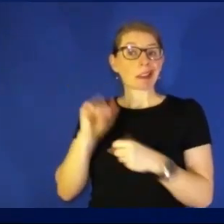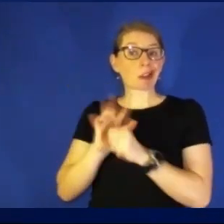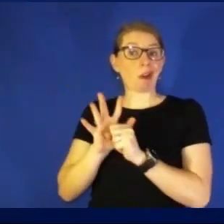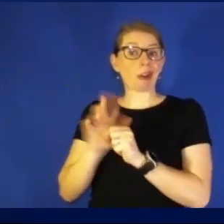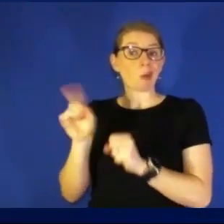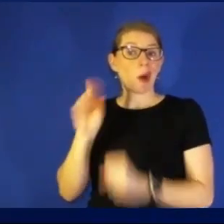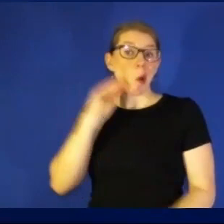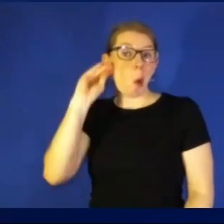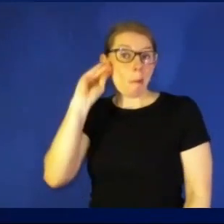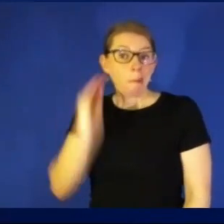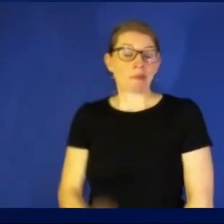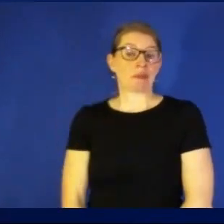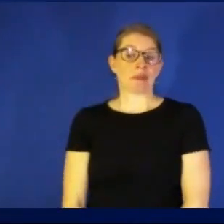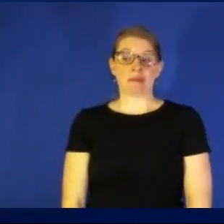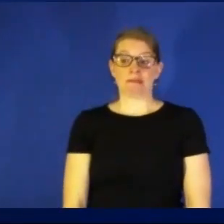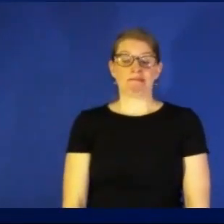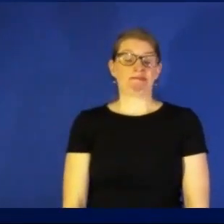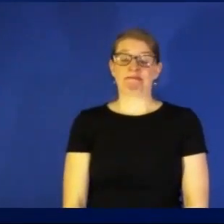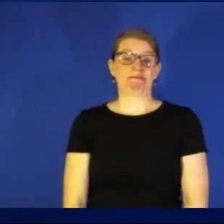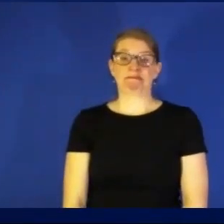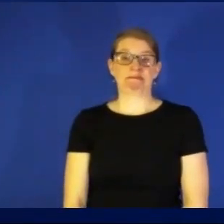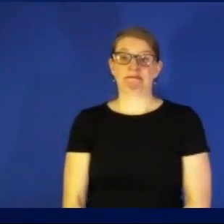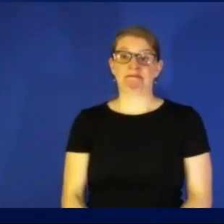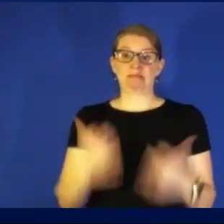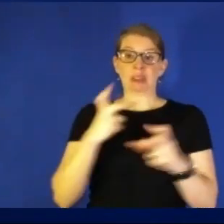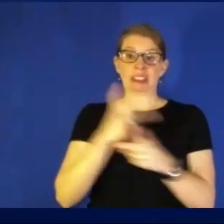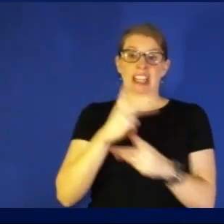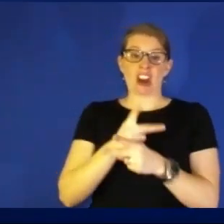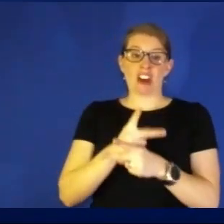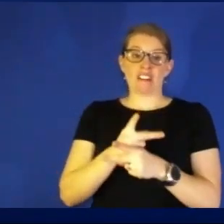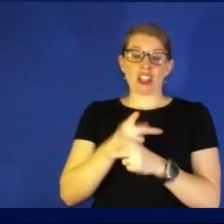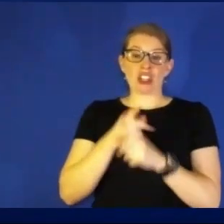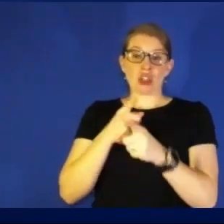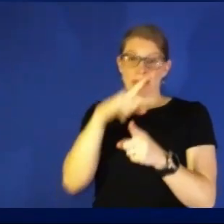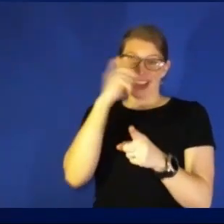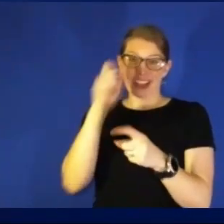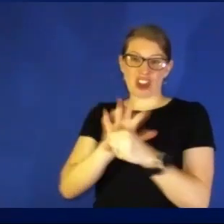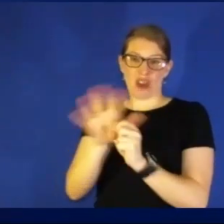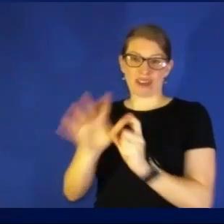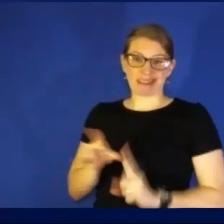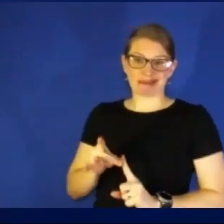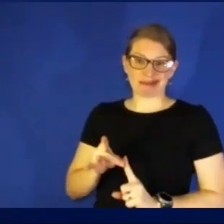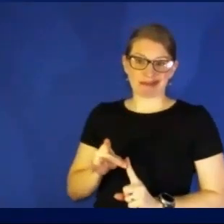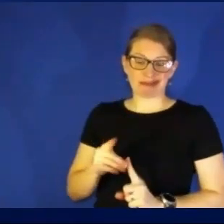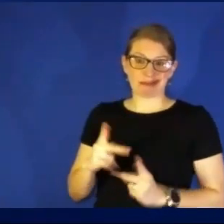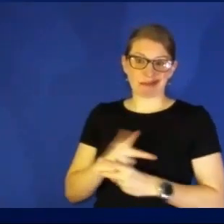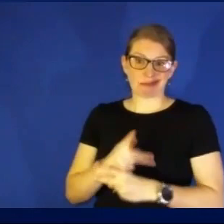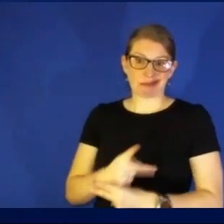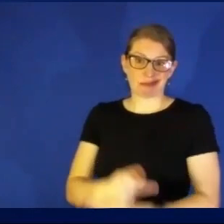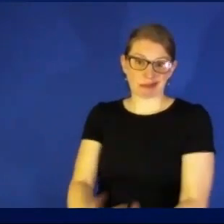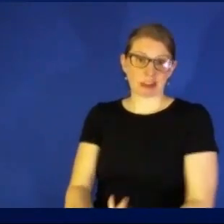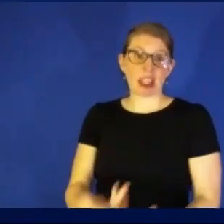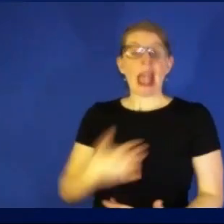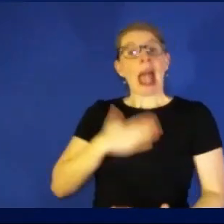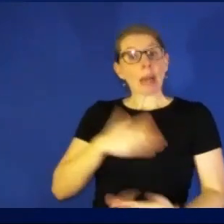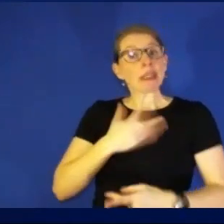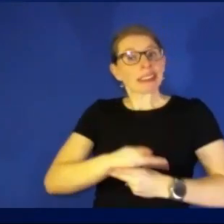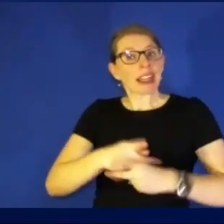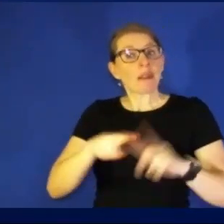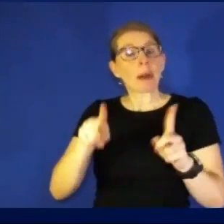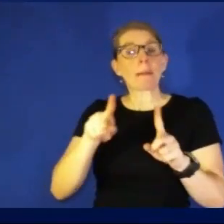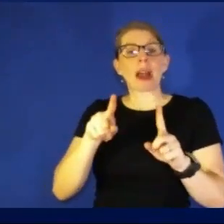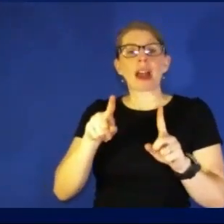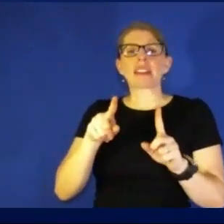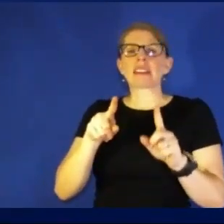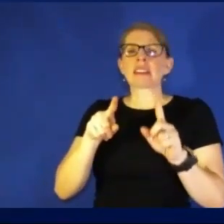we really don't want to take care of you for this reason. We're happy to do it if you show up, but there's a way to not have to see